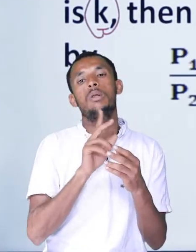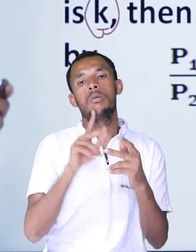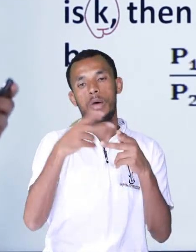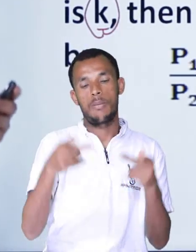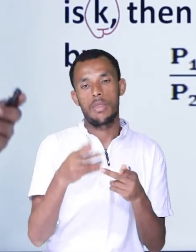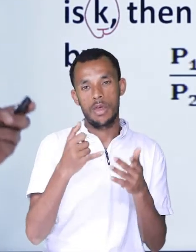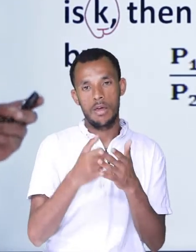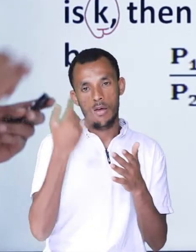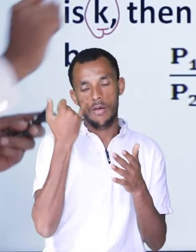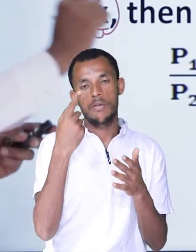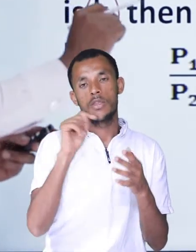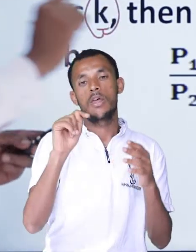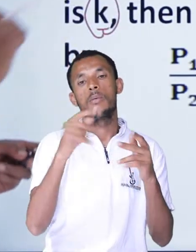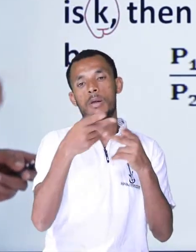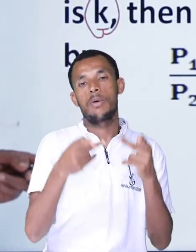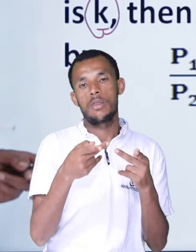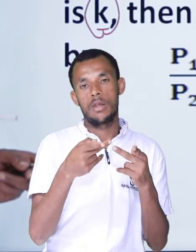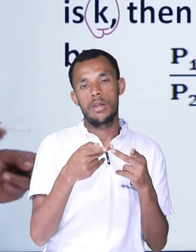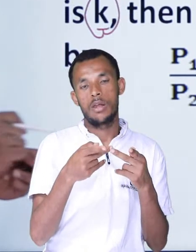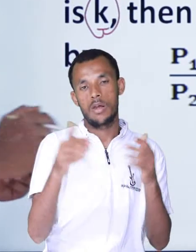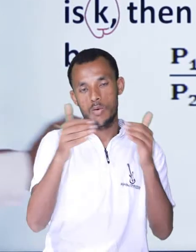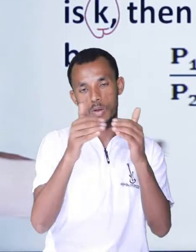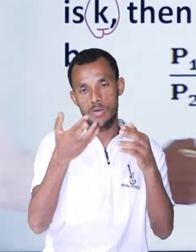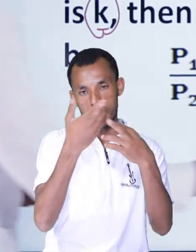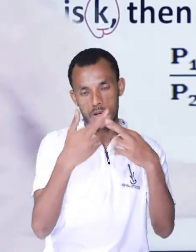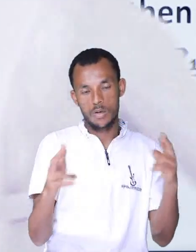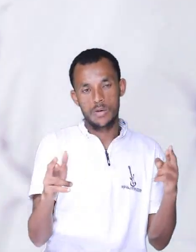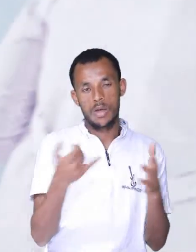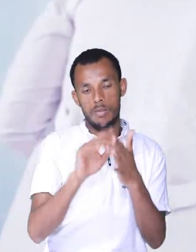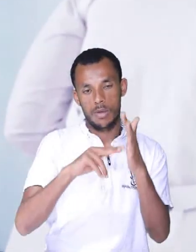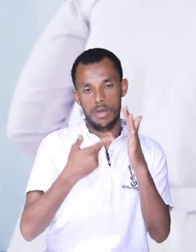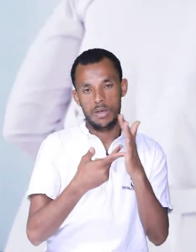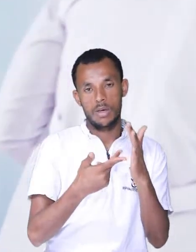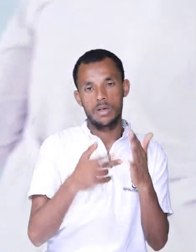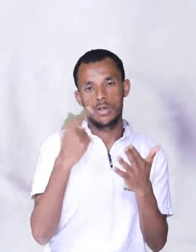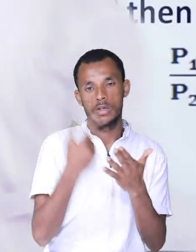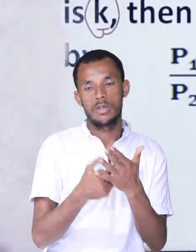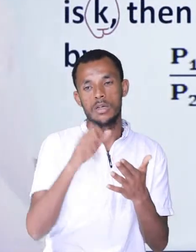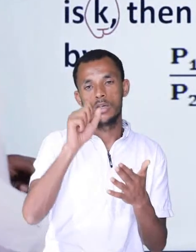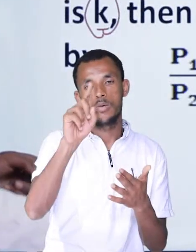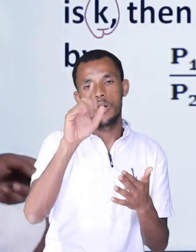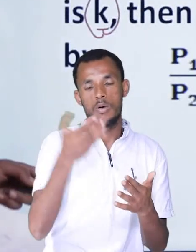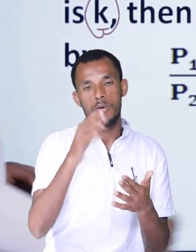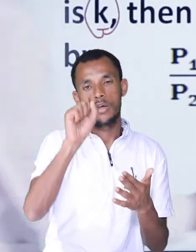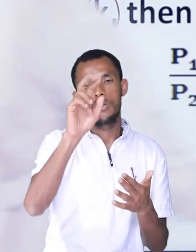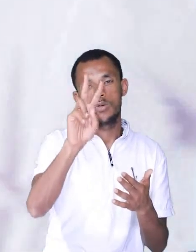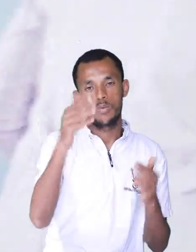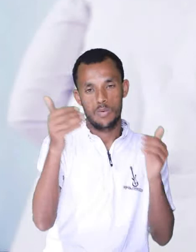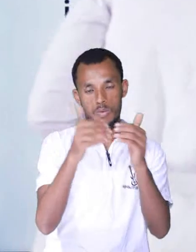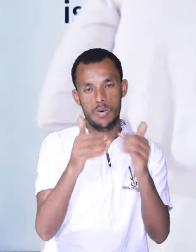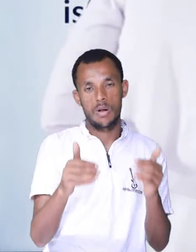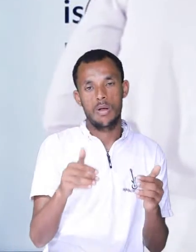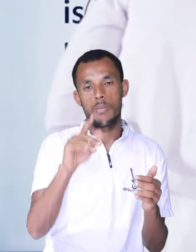is equal to the ratio of their perimeter. That means this is S1 over S2 is equal